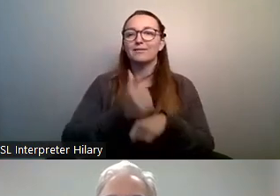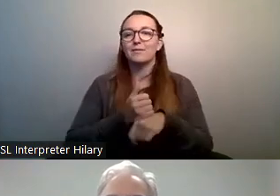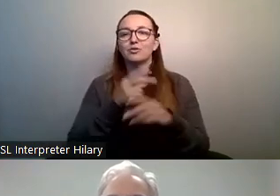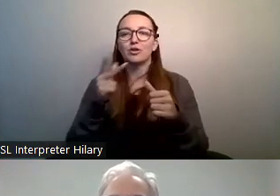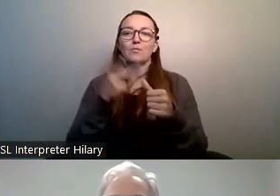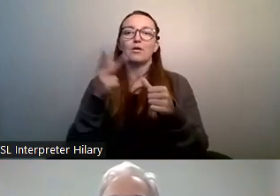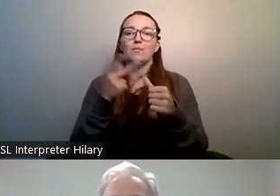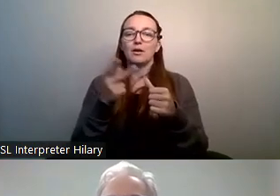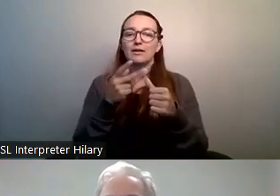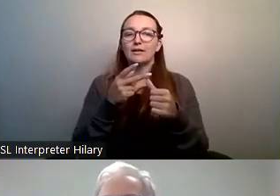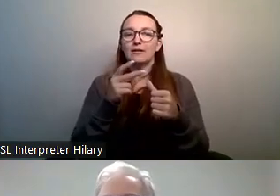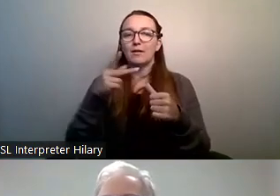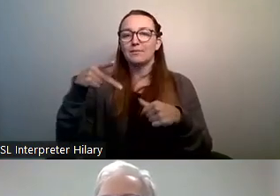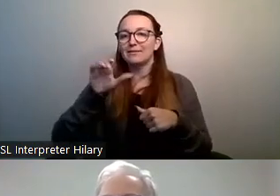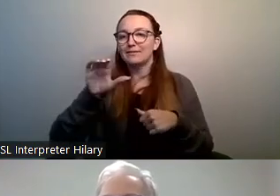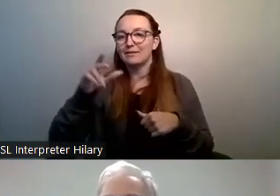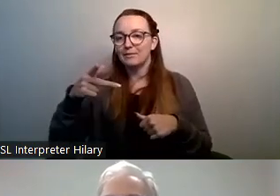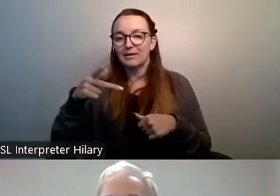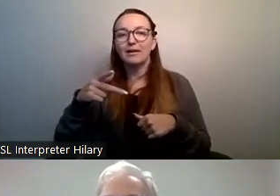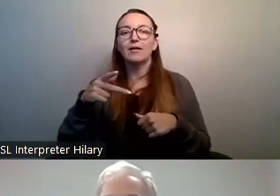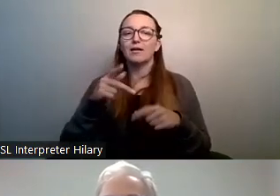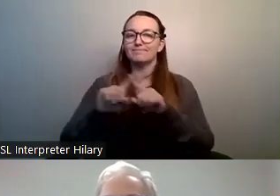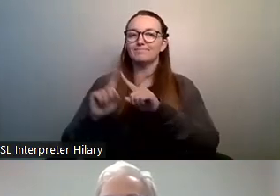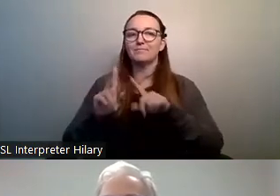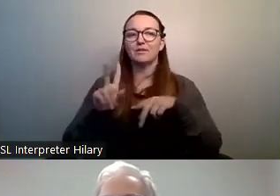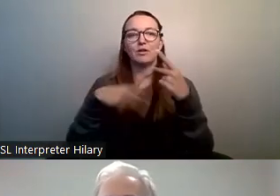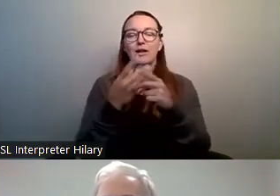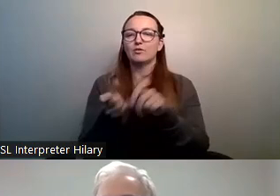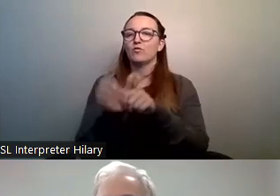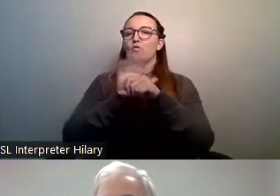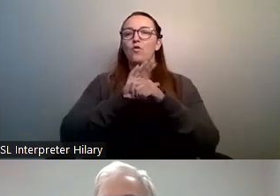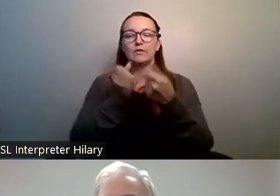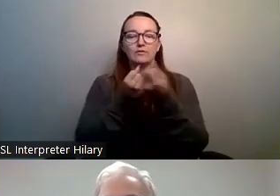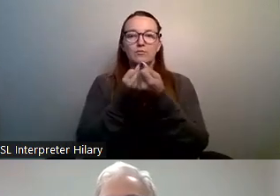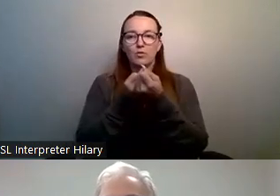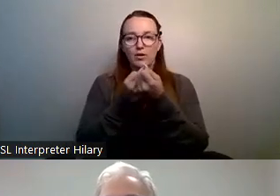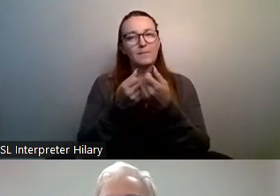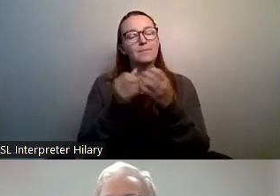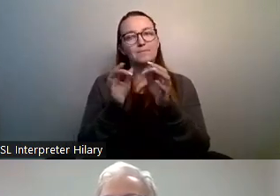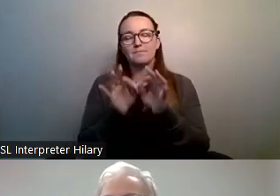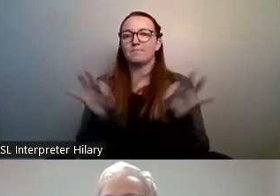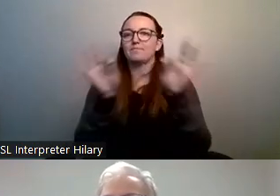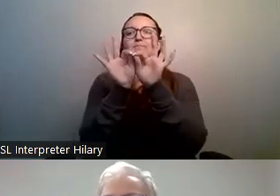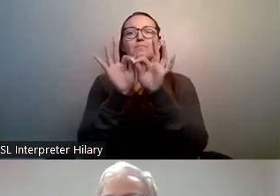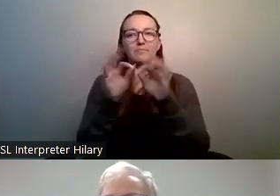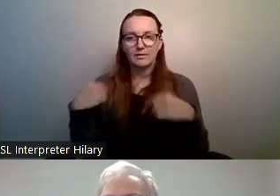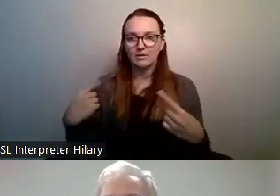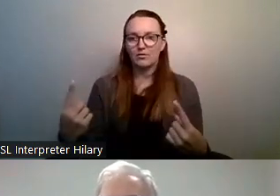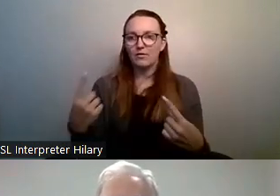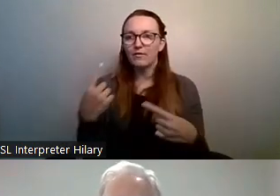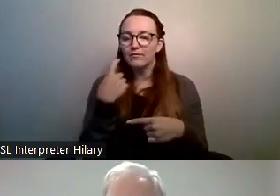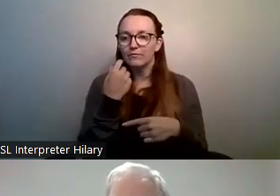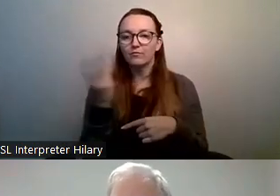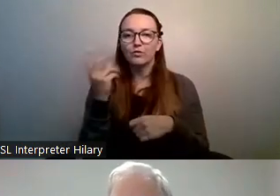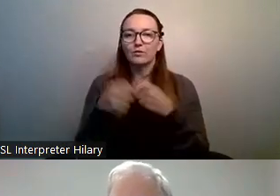kinds of robust COVID support was very meaningful in the last few years. So I'm going to turn it over now to